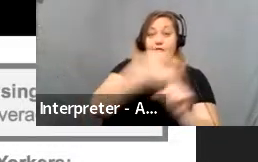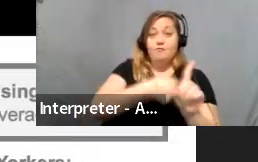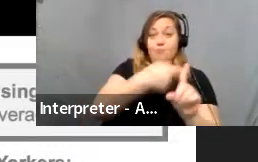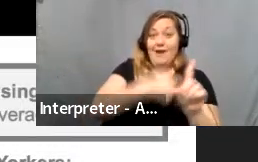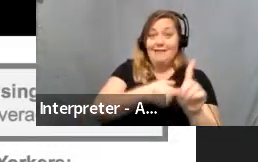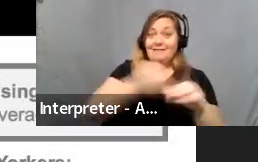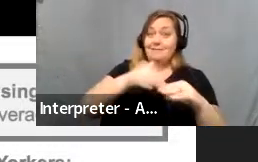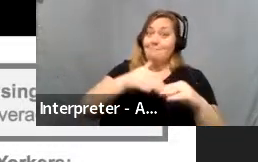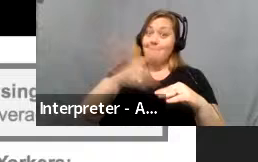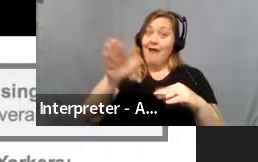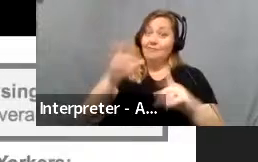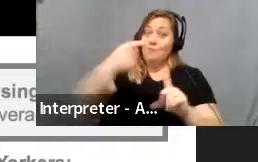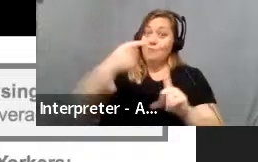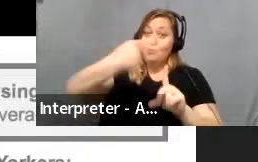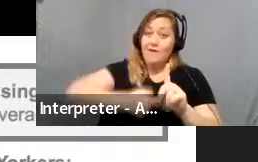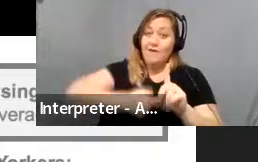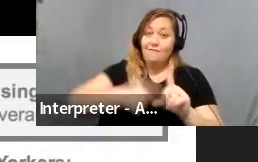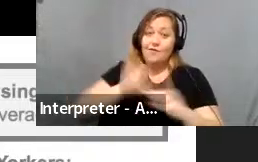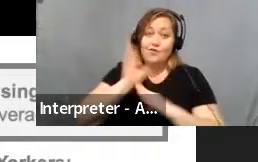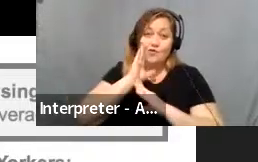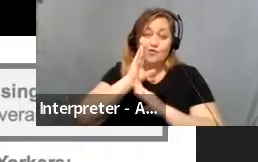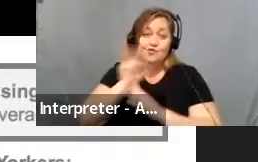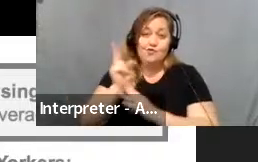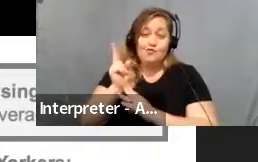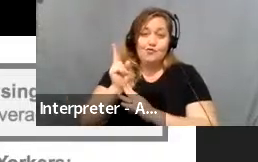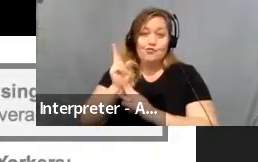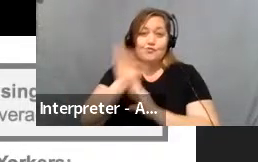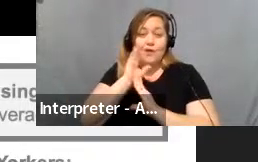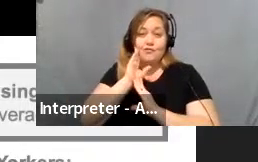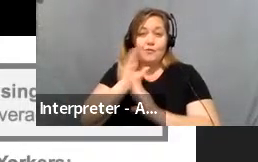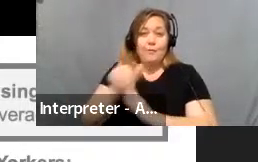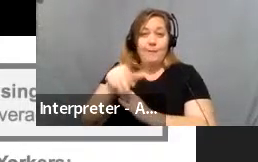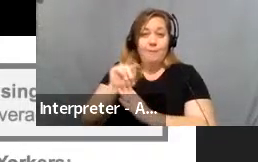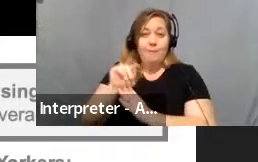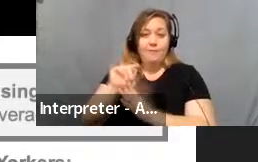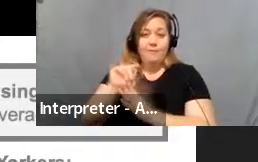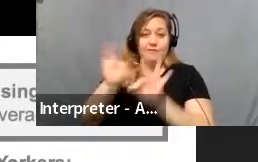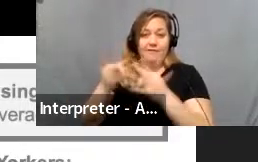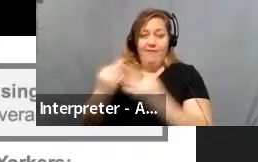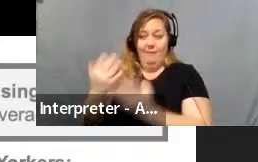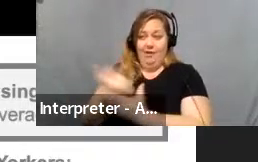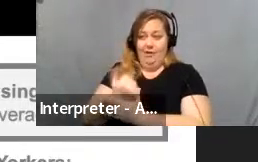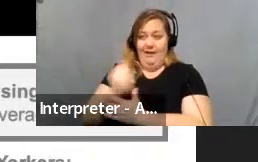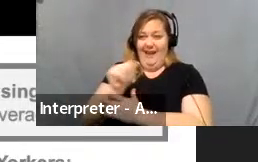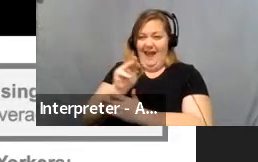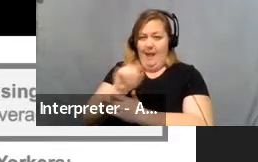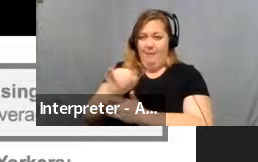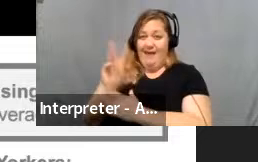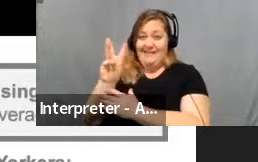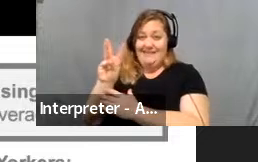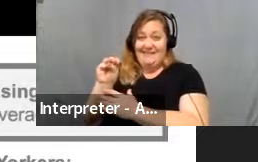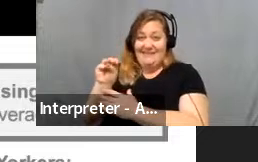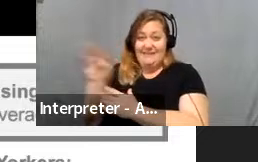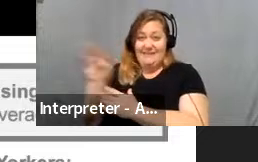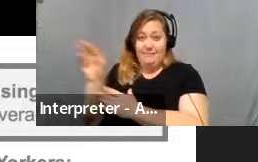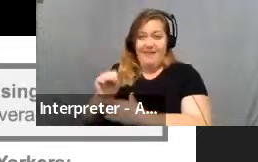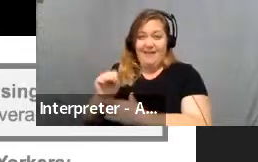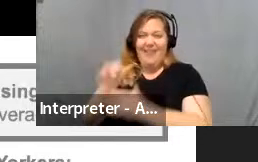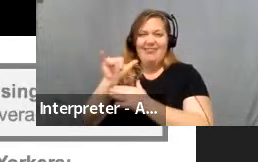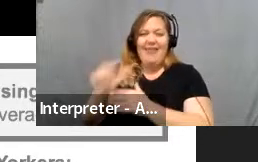maximum rent for a two-bedroom apartment for a family earning 60% AMI would be $1,900.